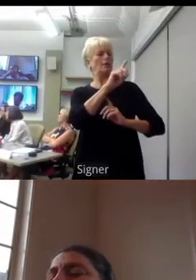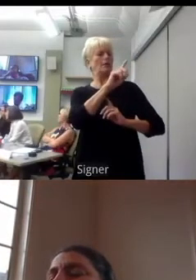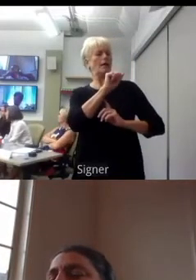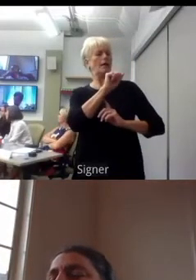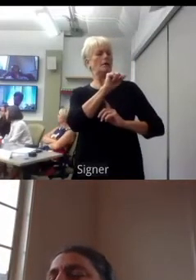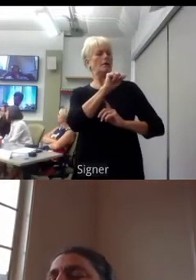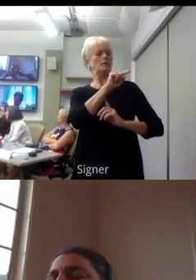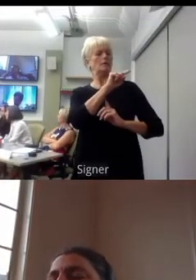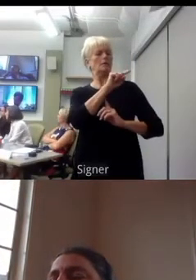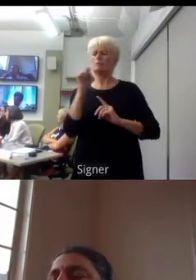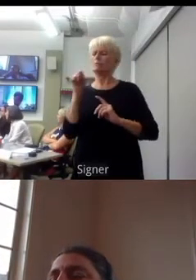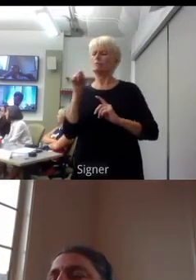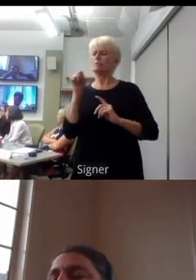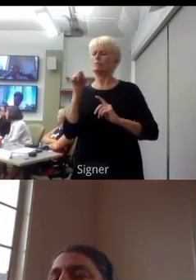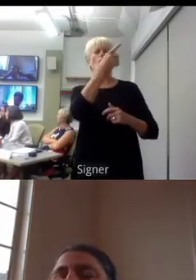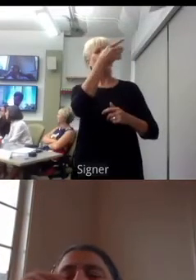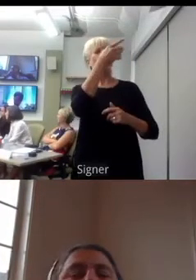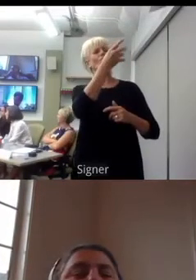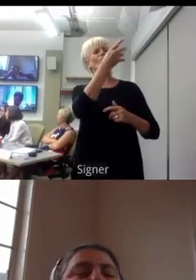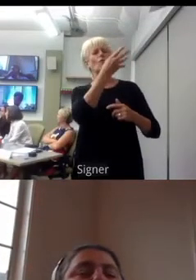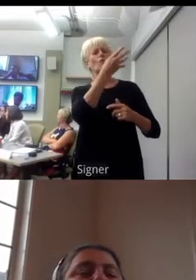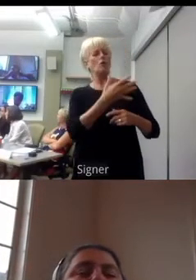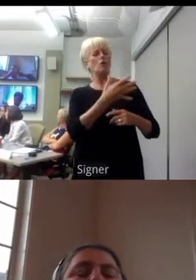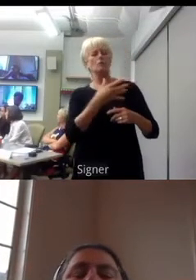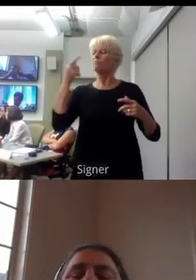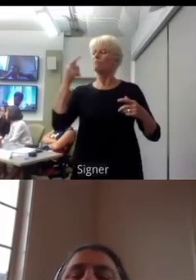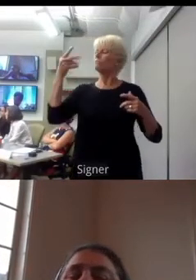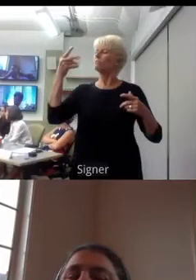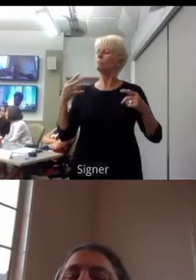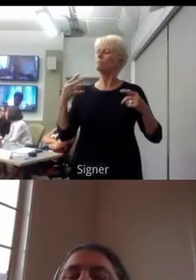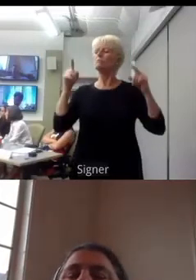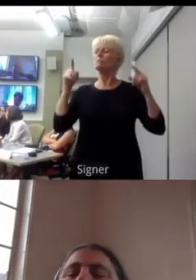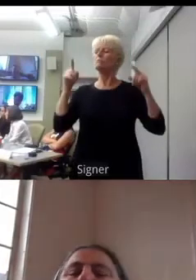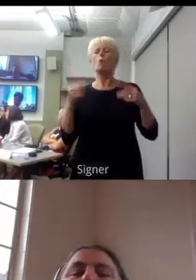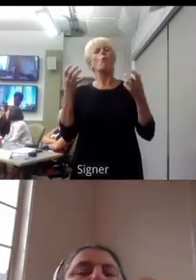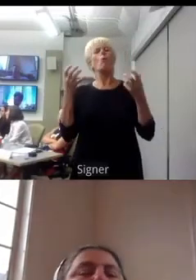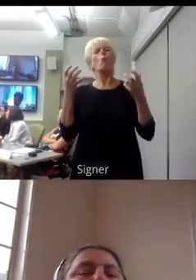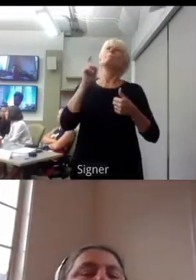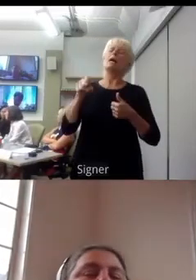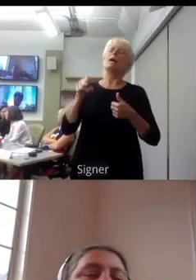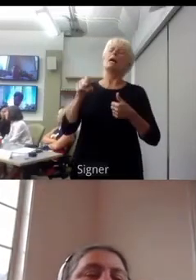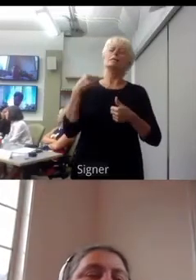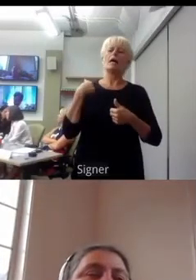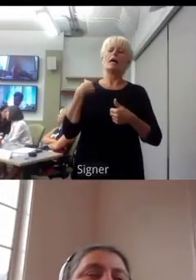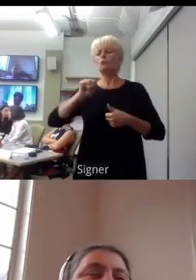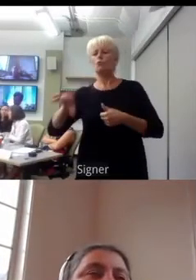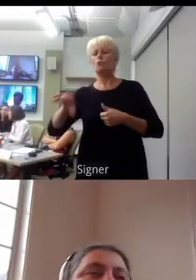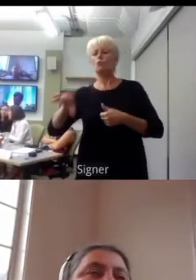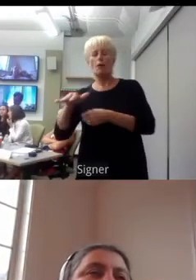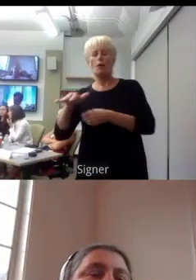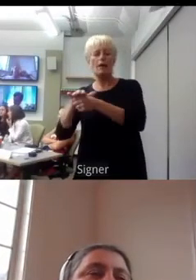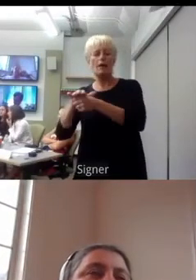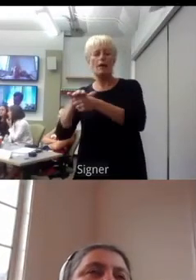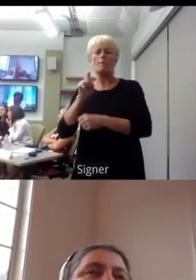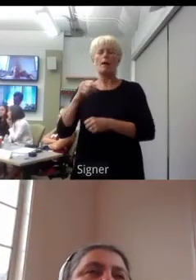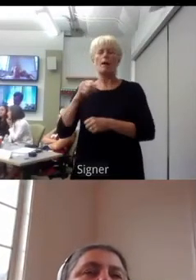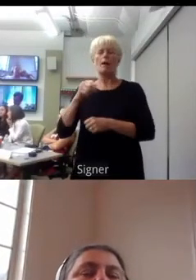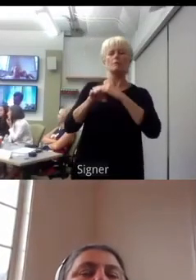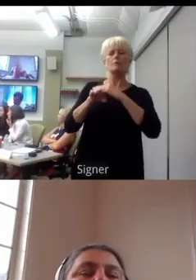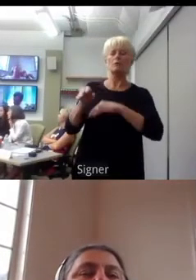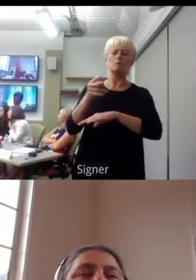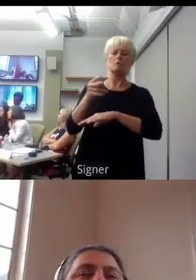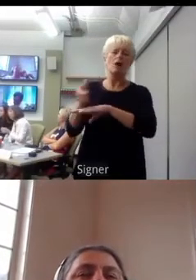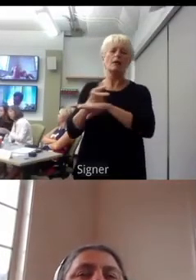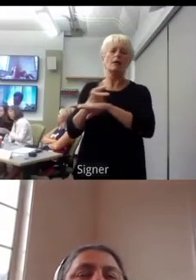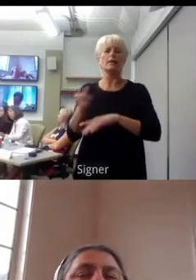have to include. So the accessible parking, a drop-off area, the accessible playground that you might have, and the path of travel to